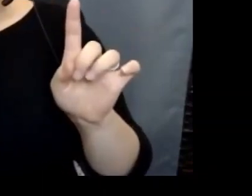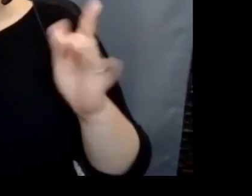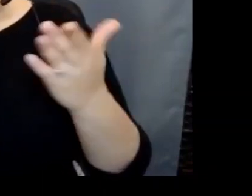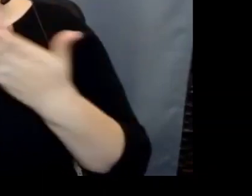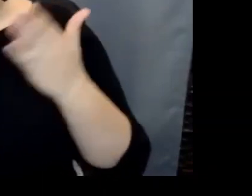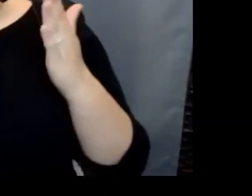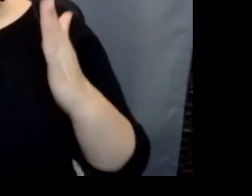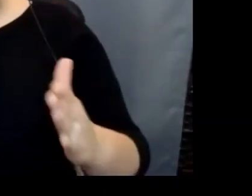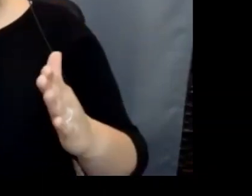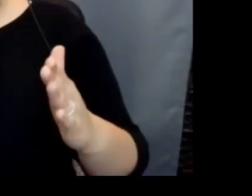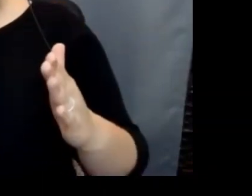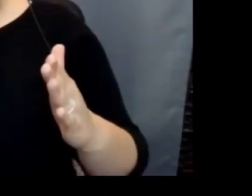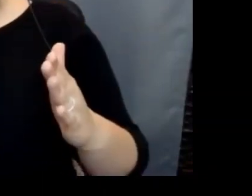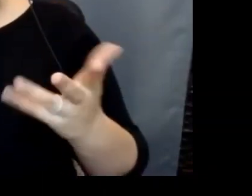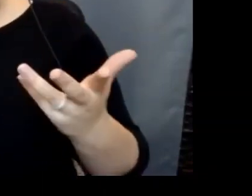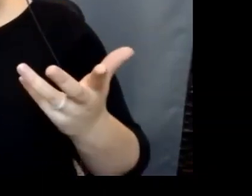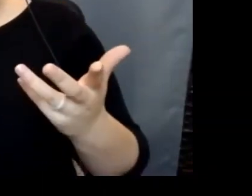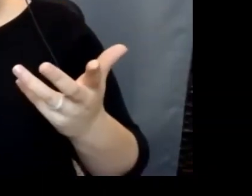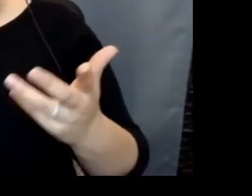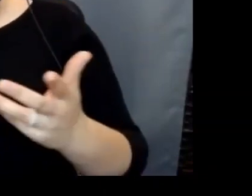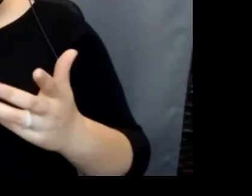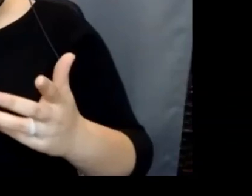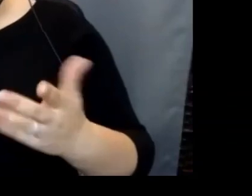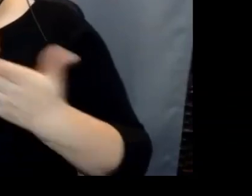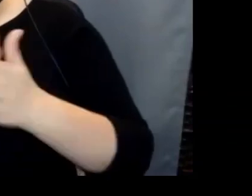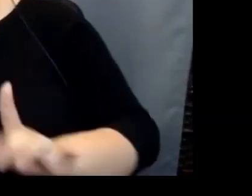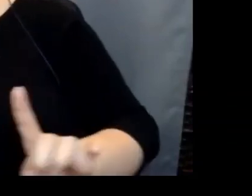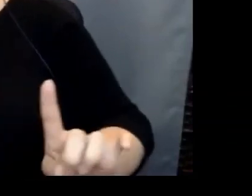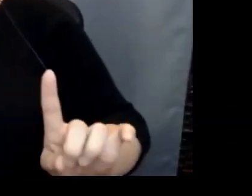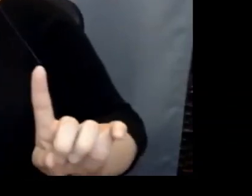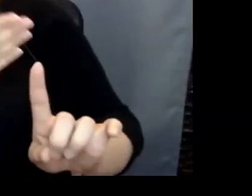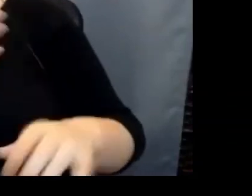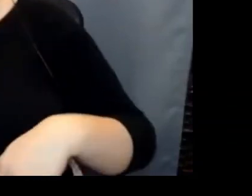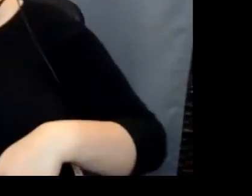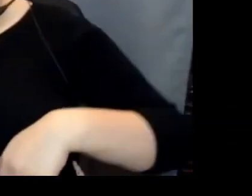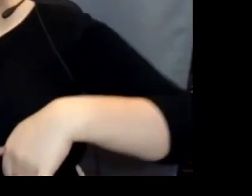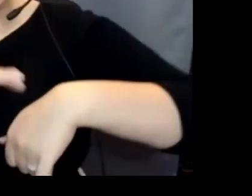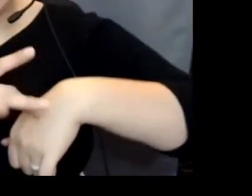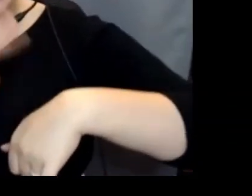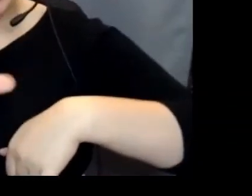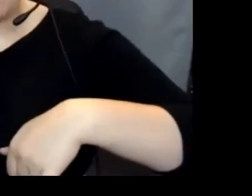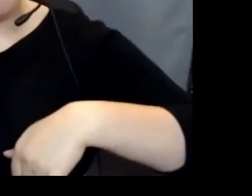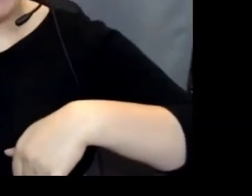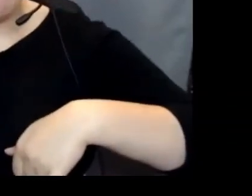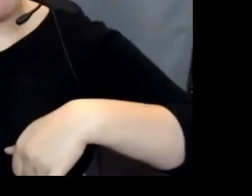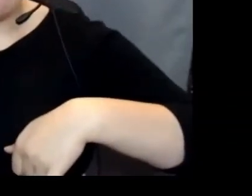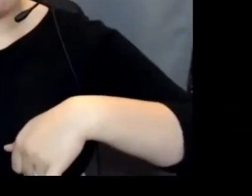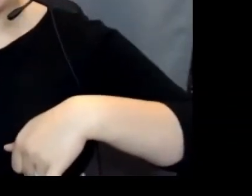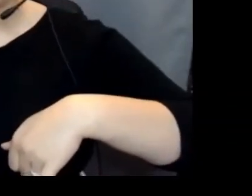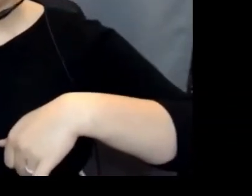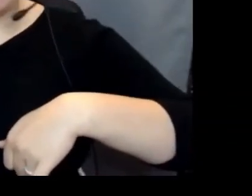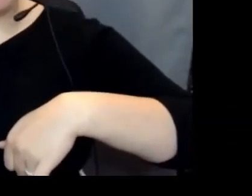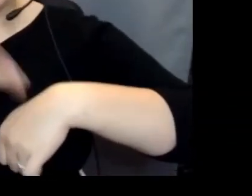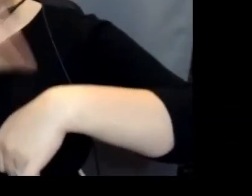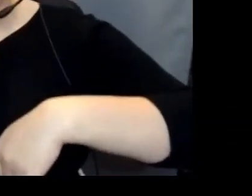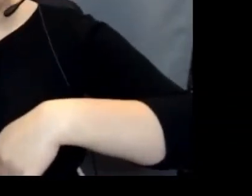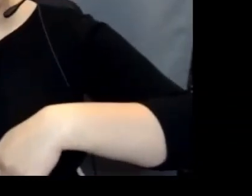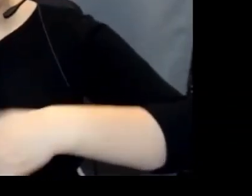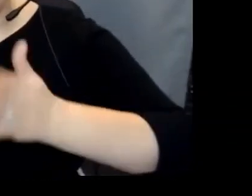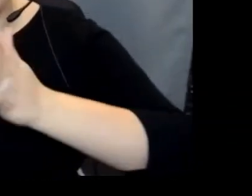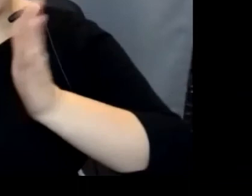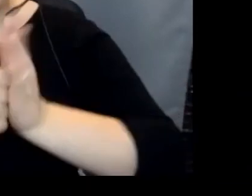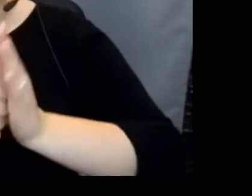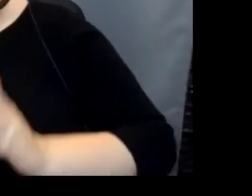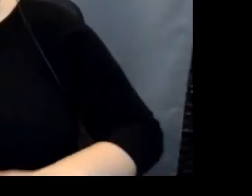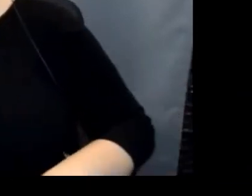for individuals to make a direct contribution where the monies don't actually land in the hands of the beneficiary. It just goes straight from the